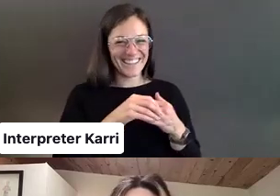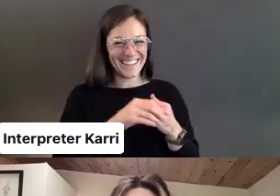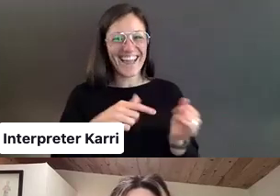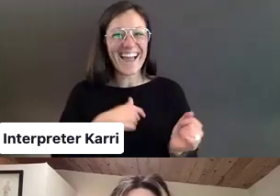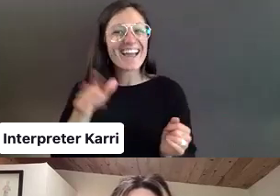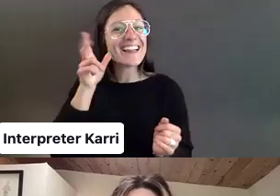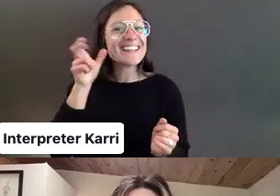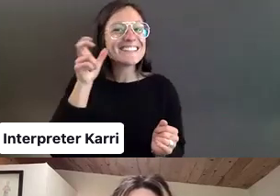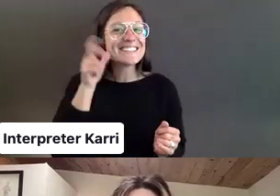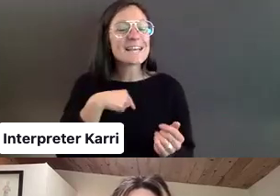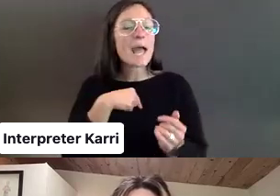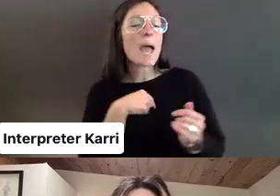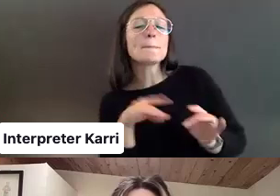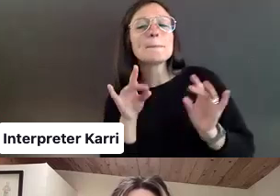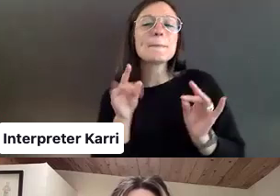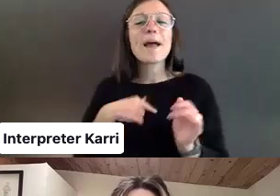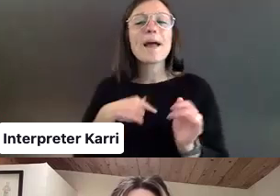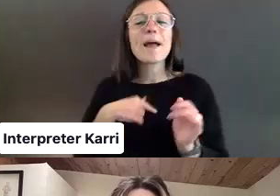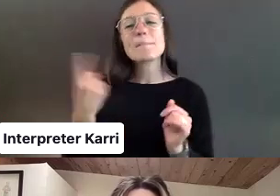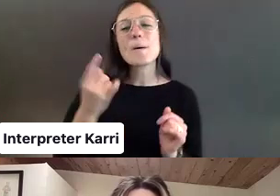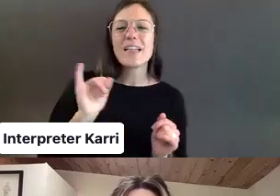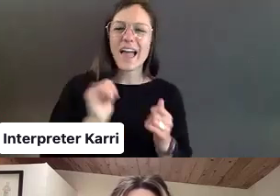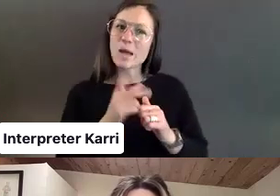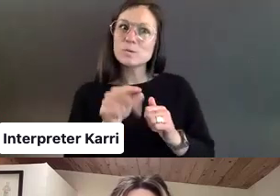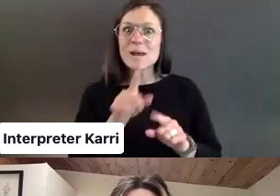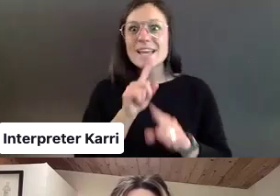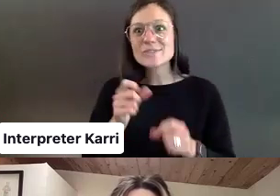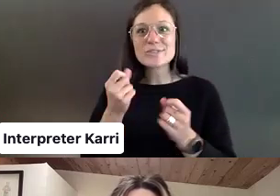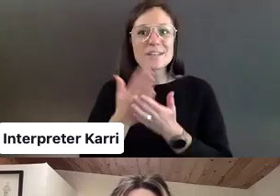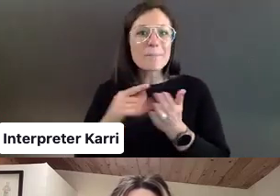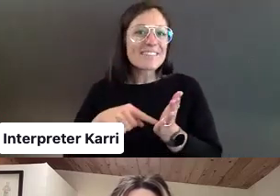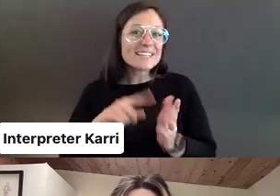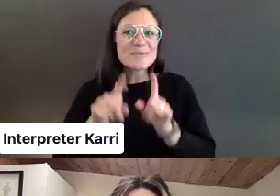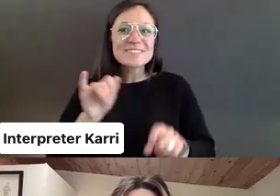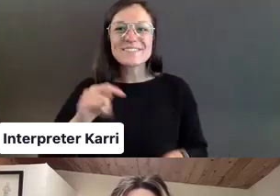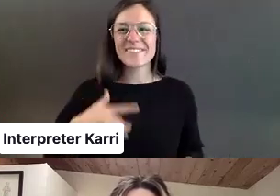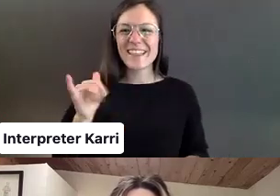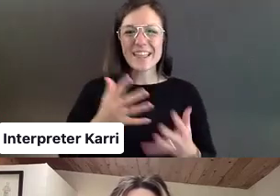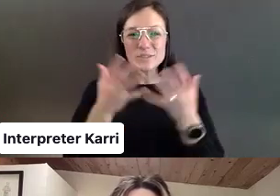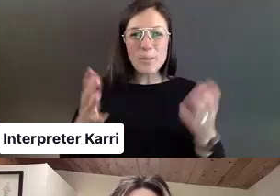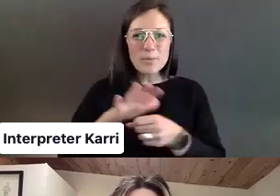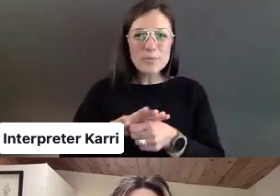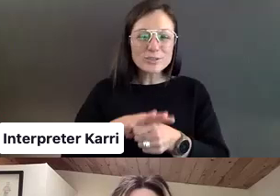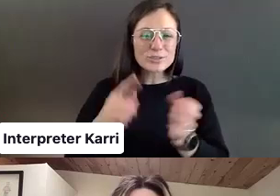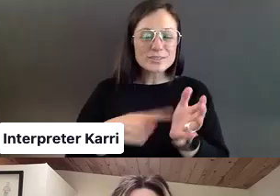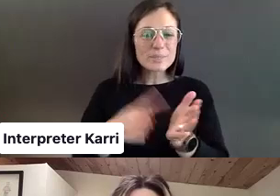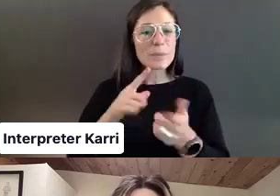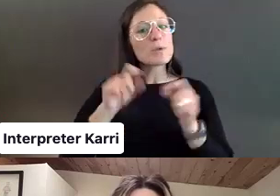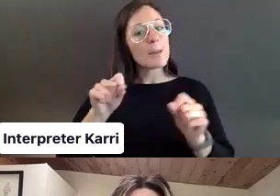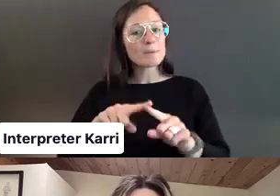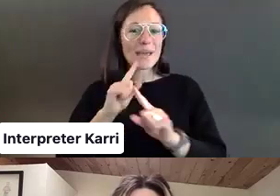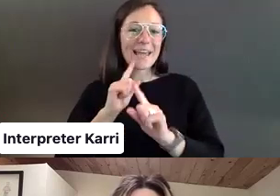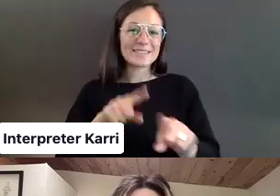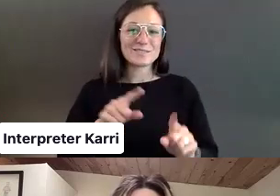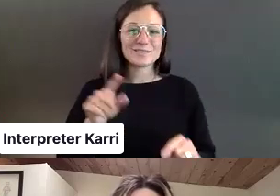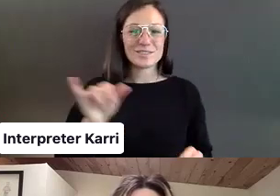was listening and picking up because I'm always like, how do you answer some of these questions? It feels like so much pressure at times to answer.